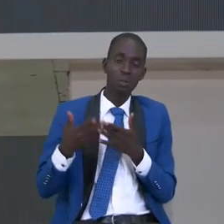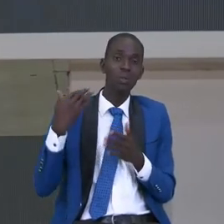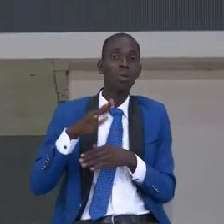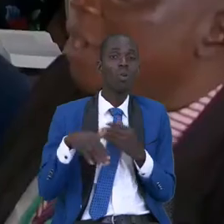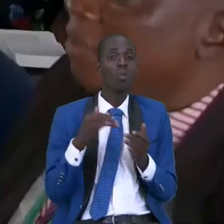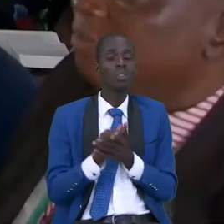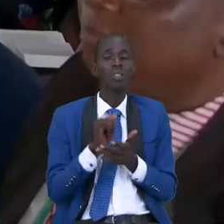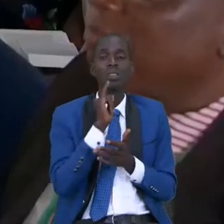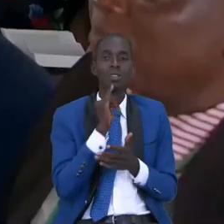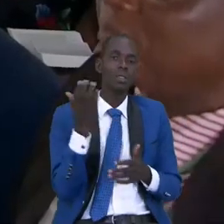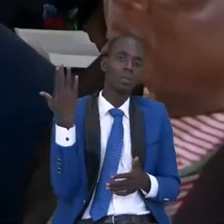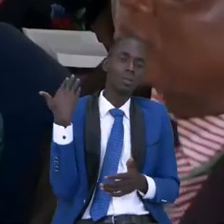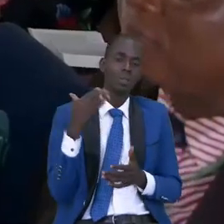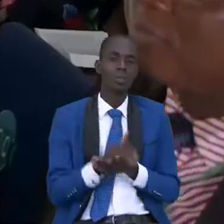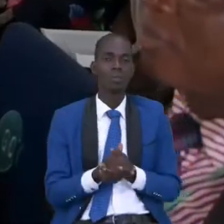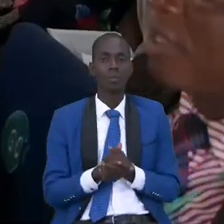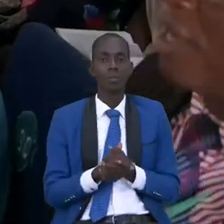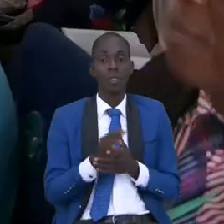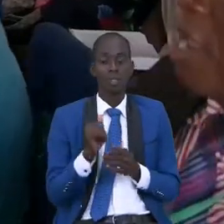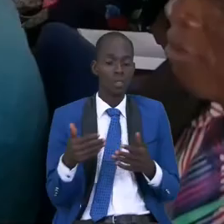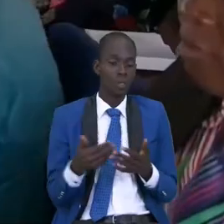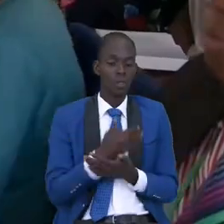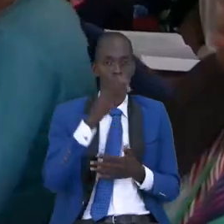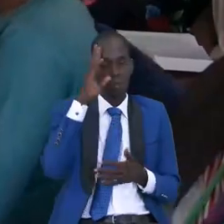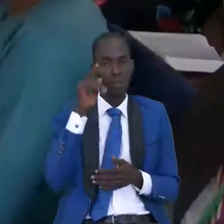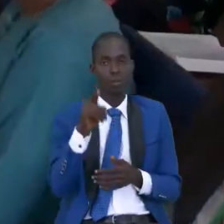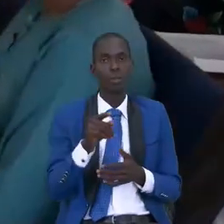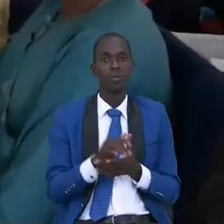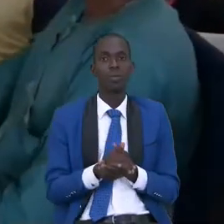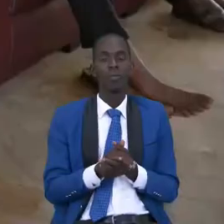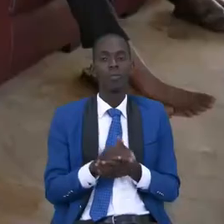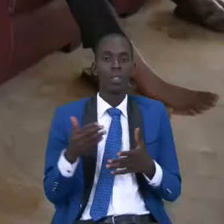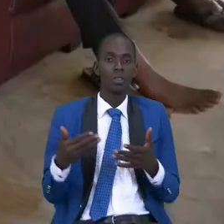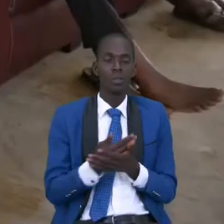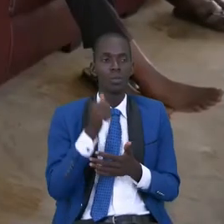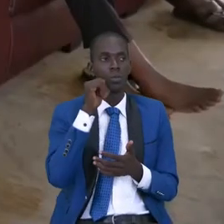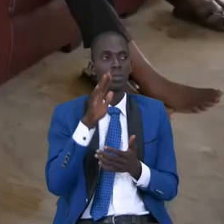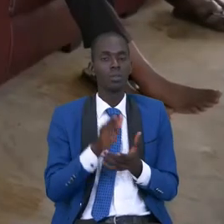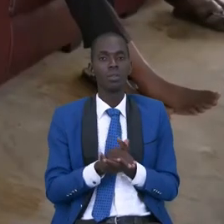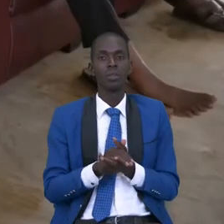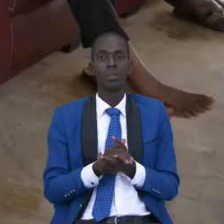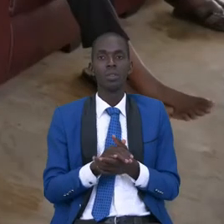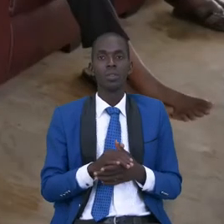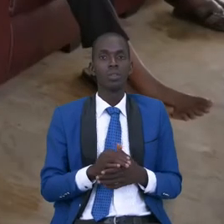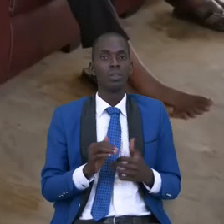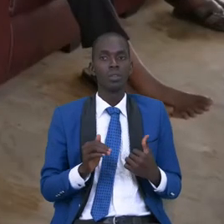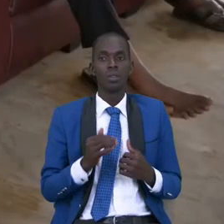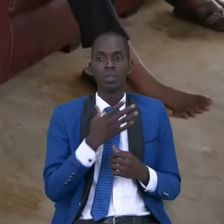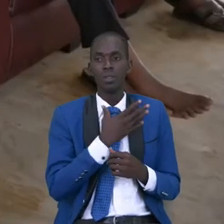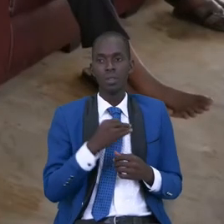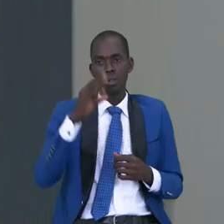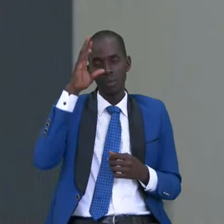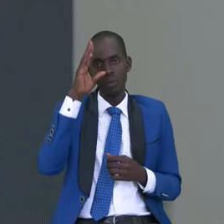gone. Amen. A new man. Amen. A new woman. Amen. A man, a woman